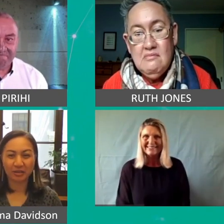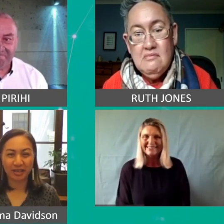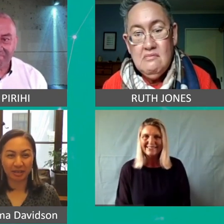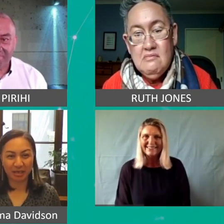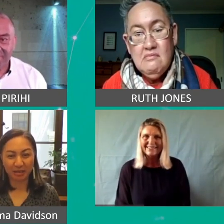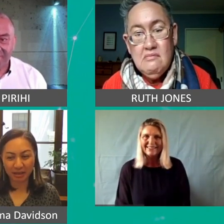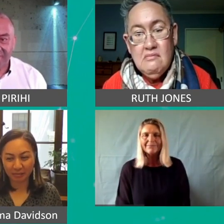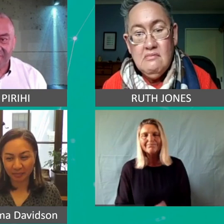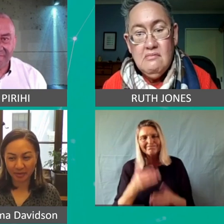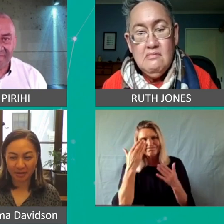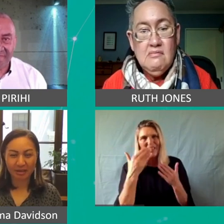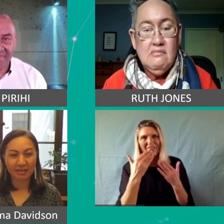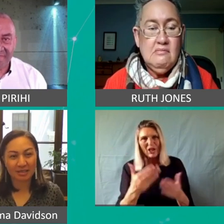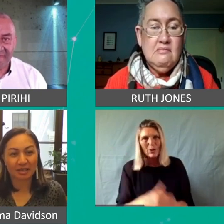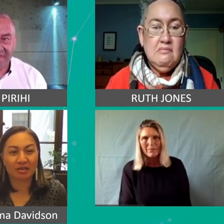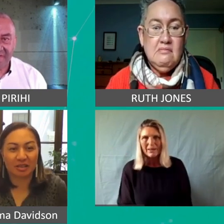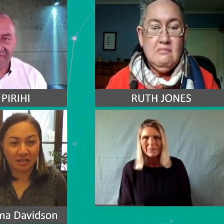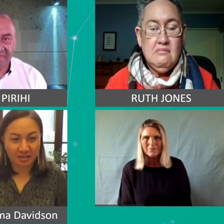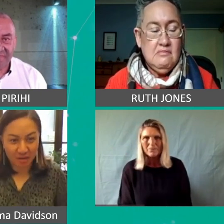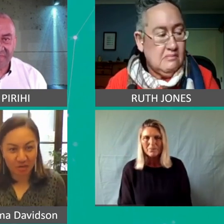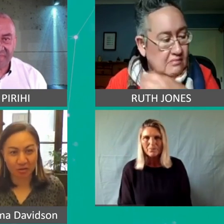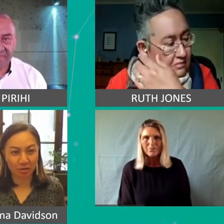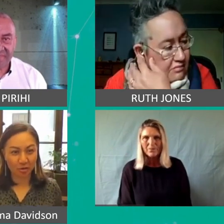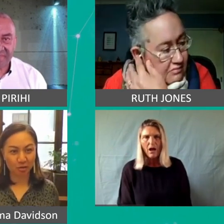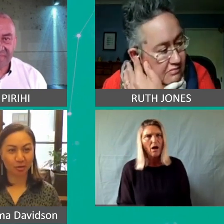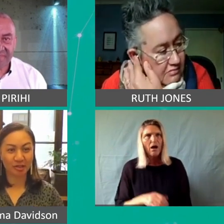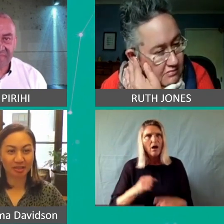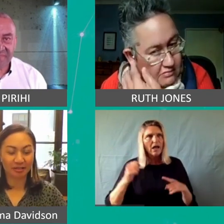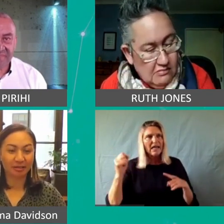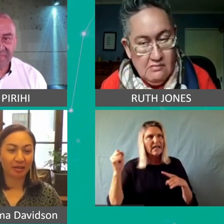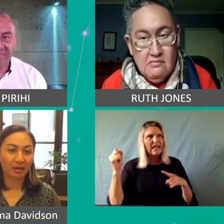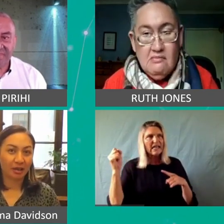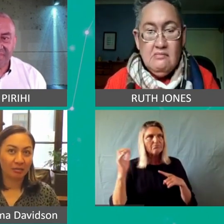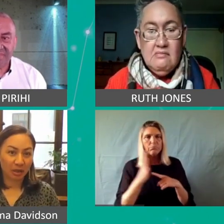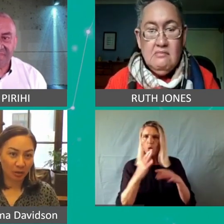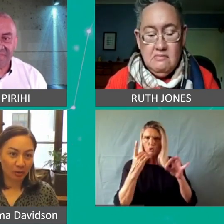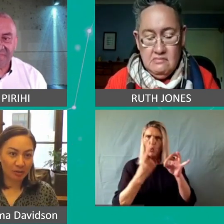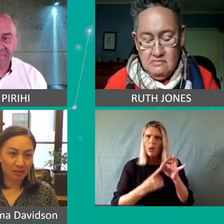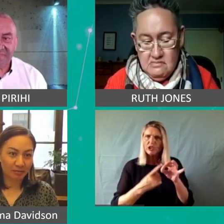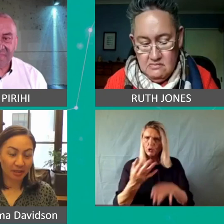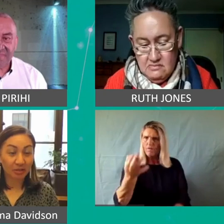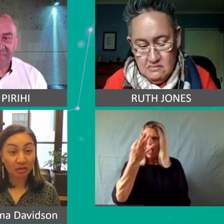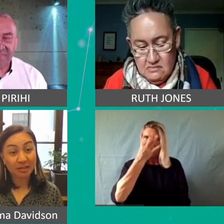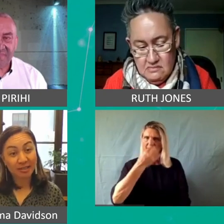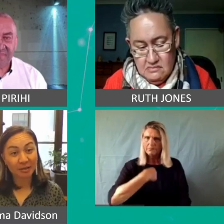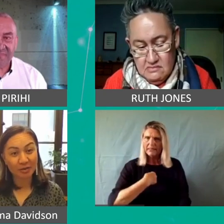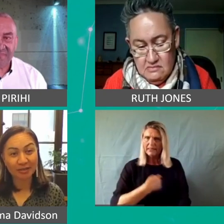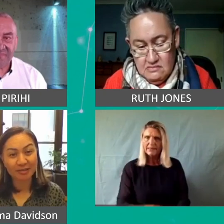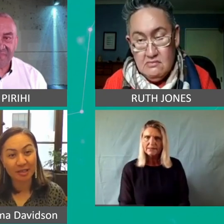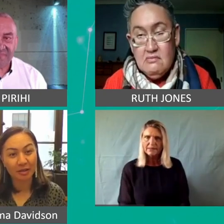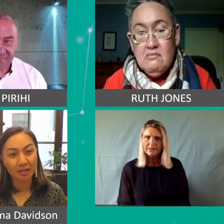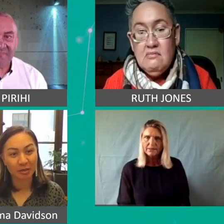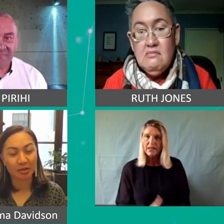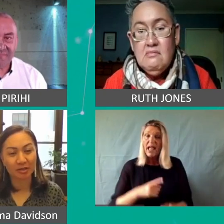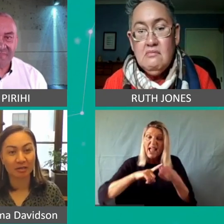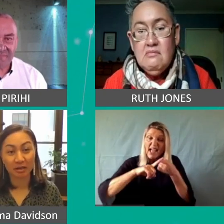Kia ora, Hemi. That is such an essential, crucial question, because the enduring solutions,